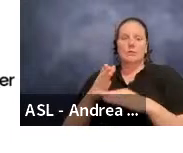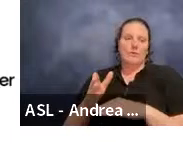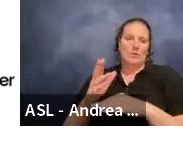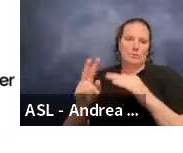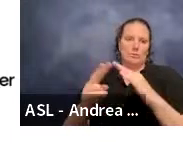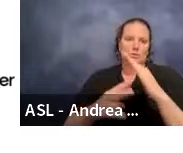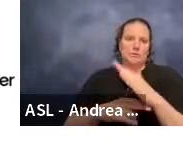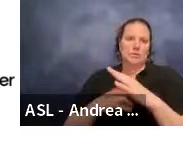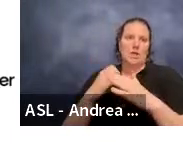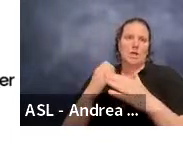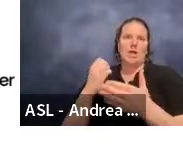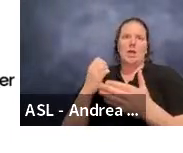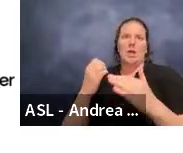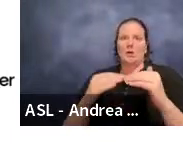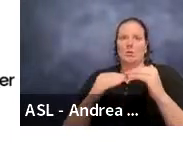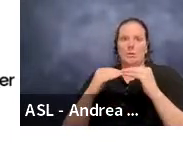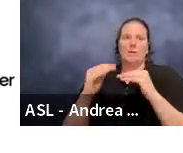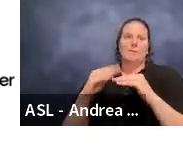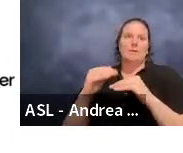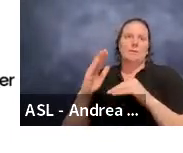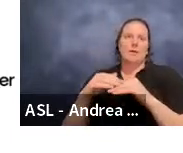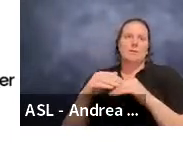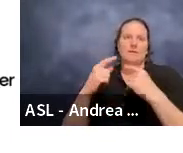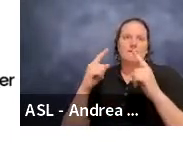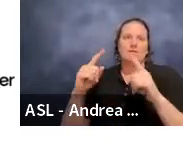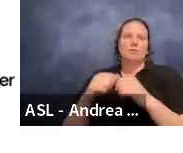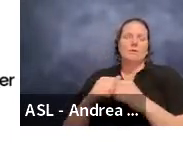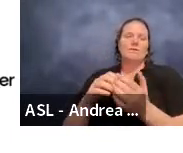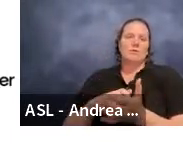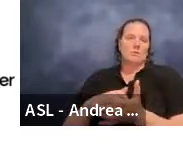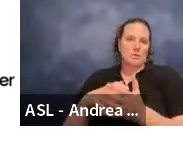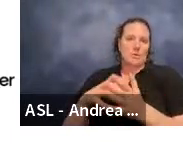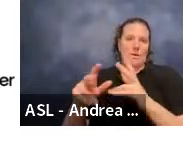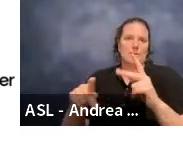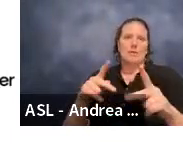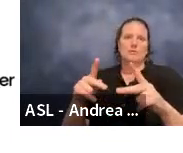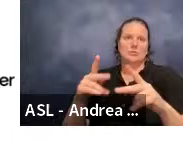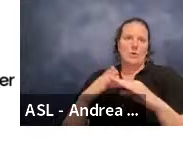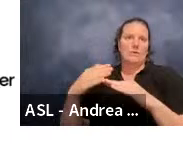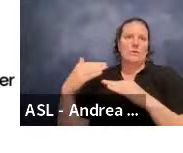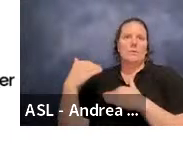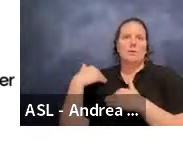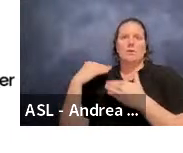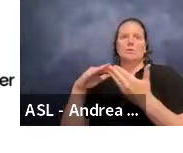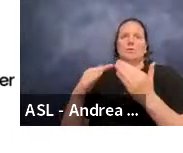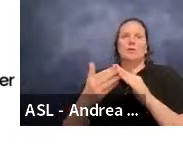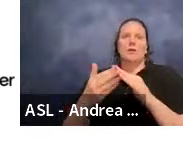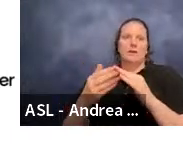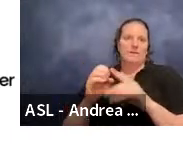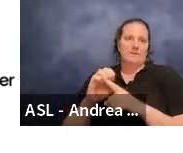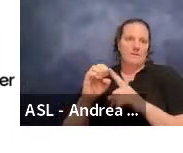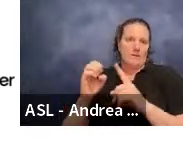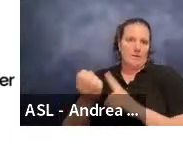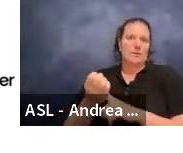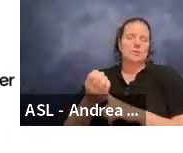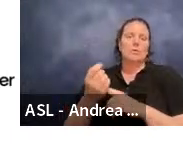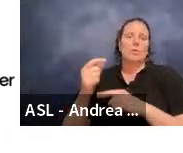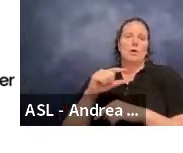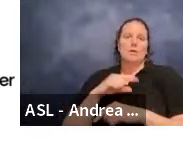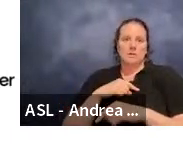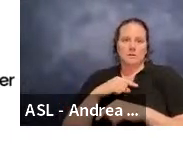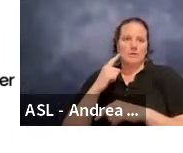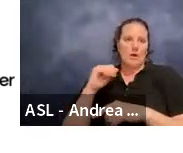equity, minimizing effects on vulnerable populations and overburdened communities, and environmental quality, contributing to the reduction of